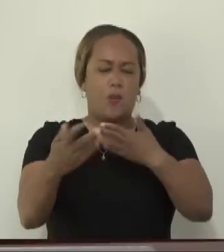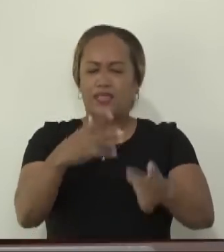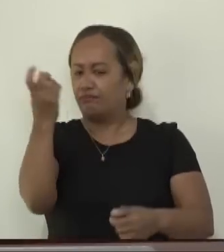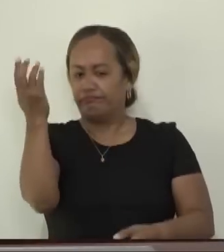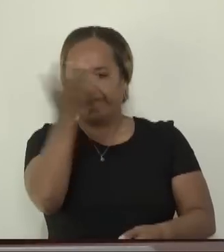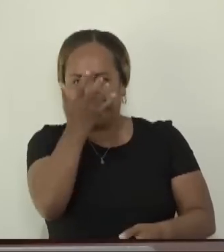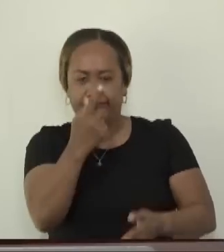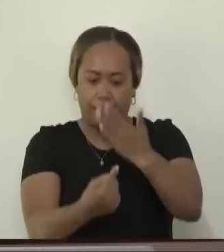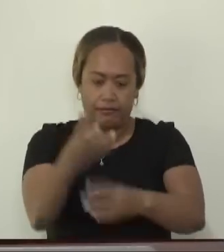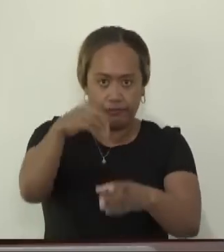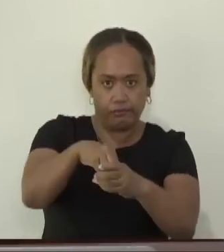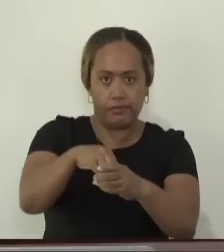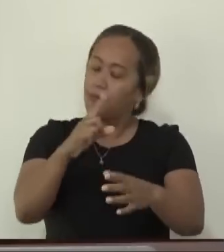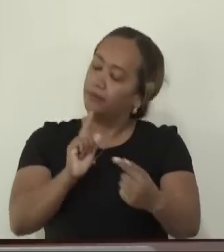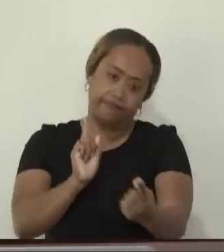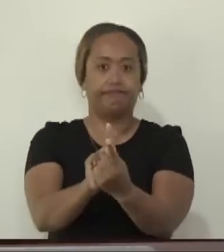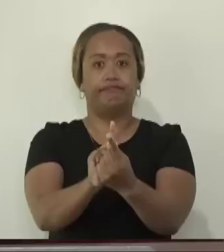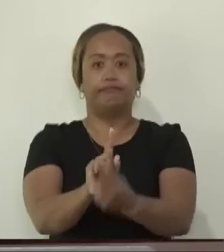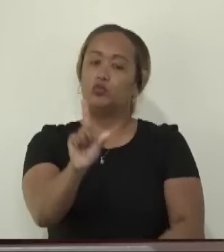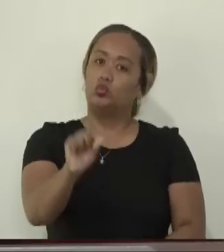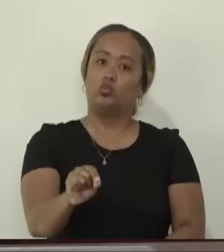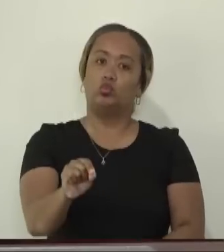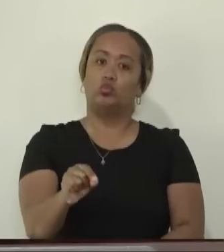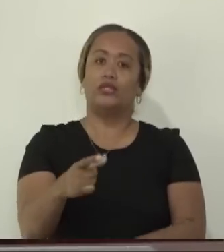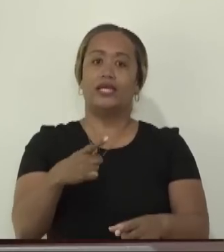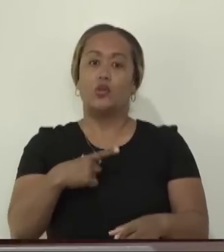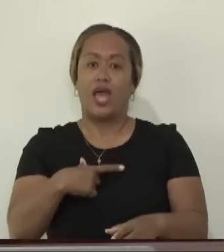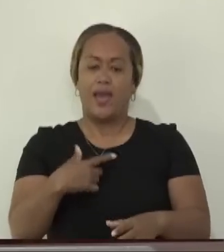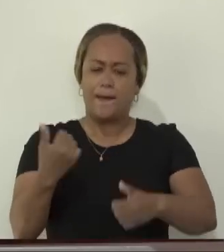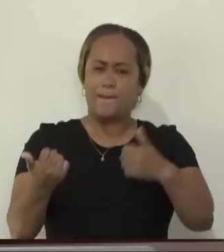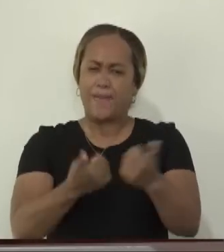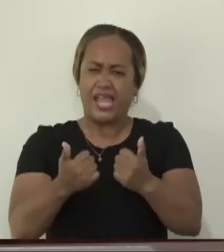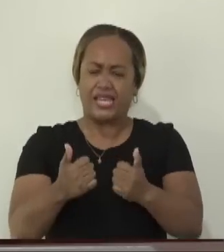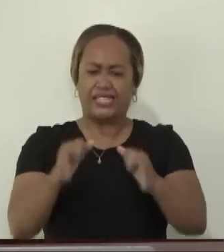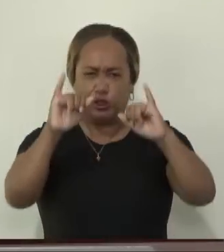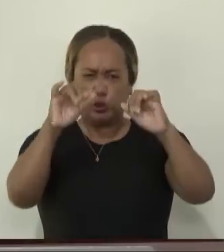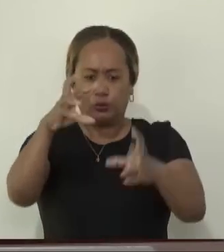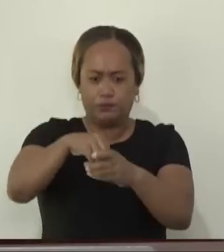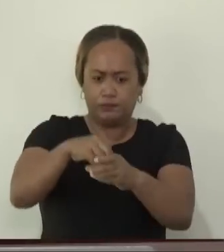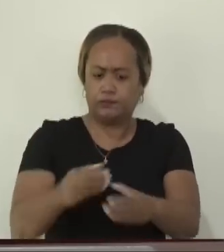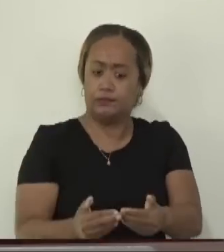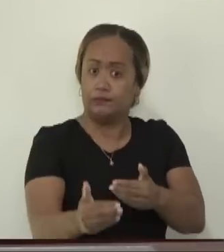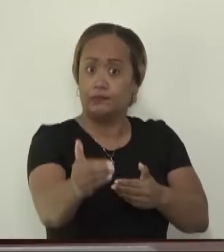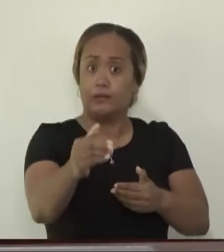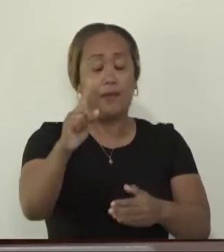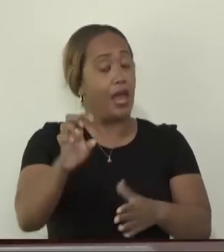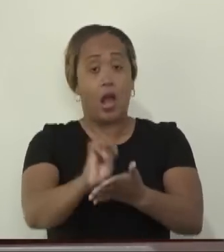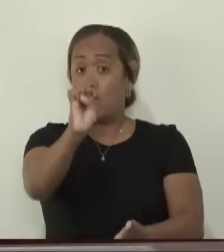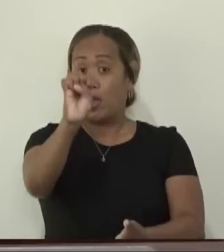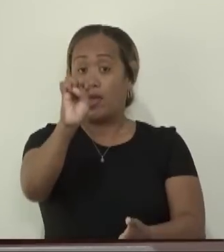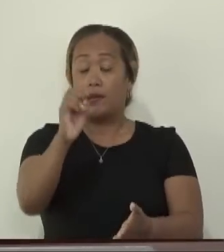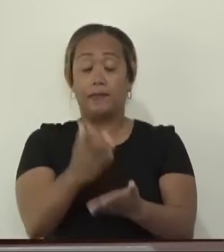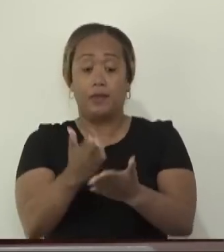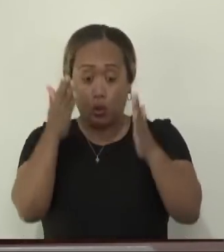know that we will continue to face greater turbulence in the near future. The economic headwinds